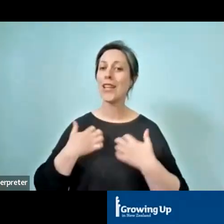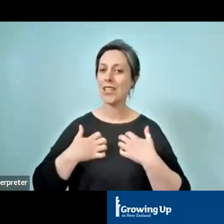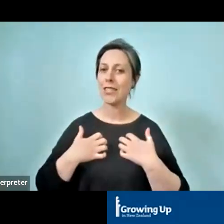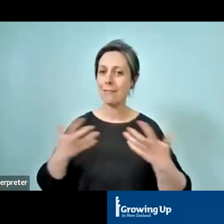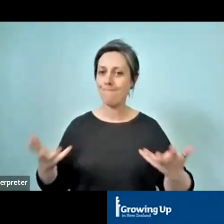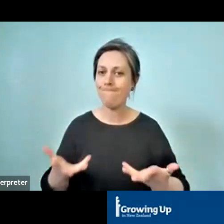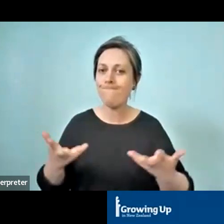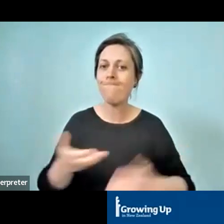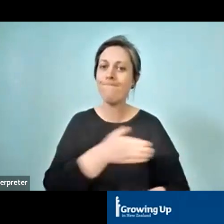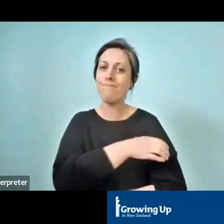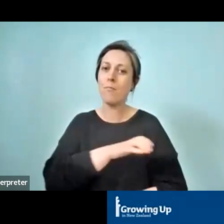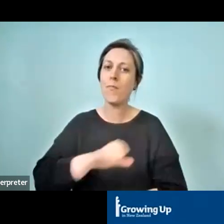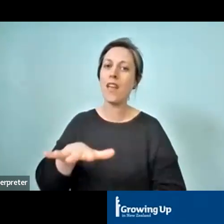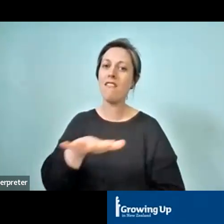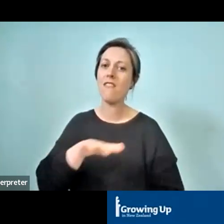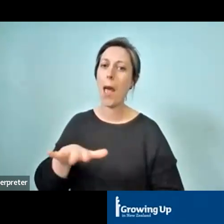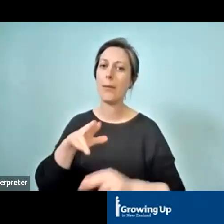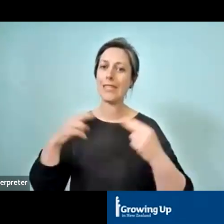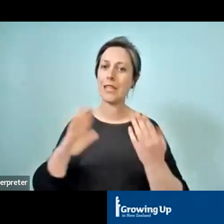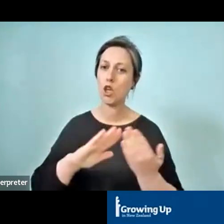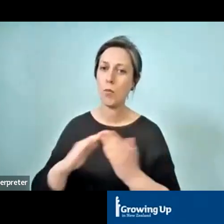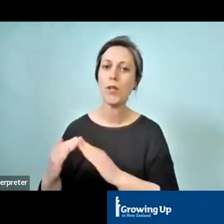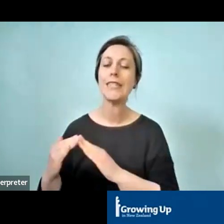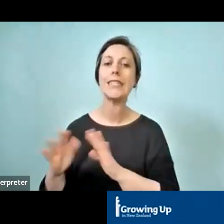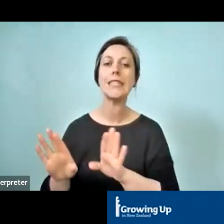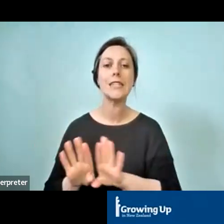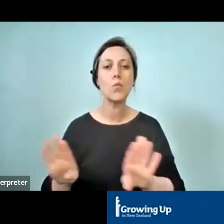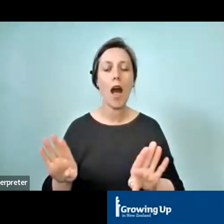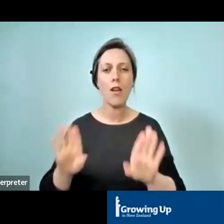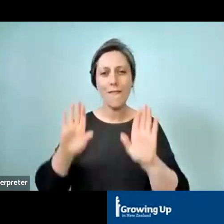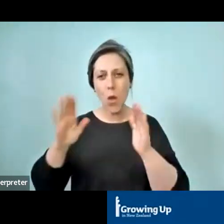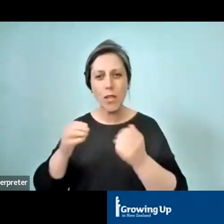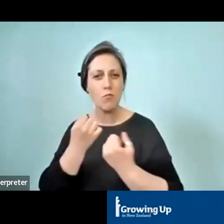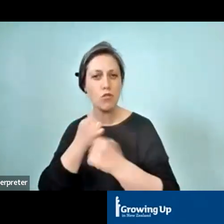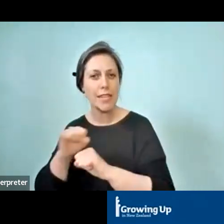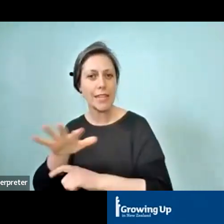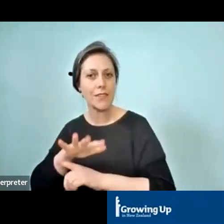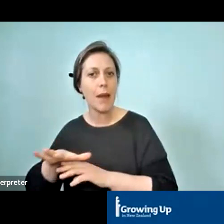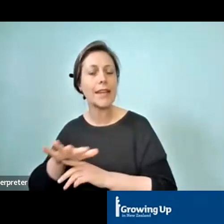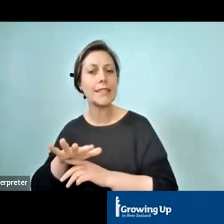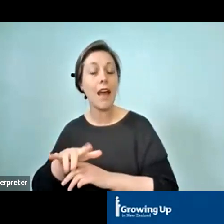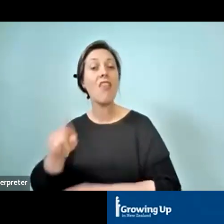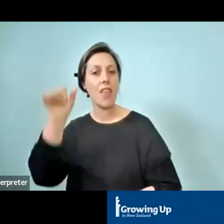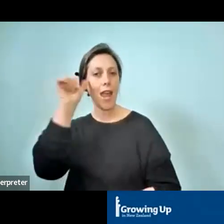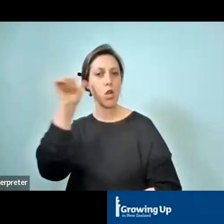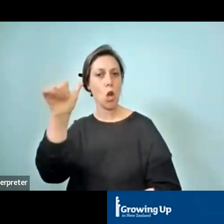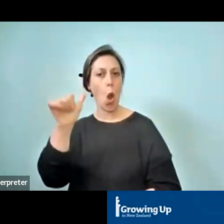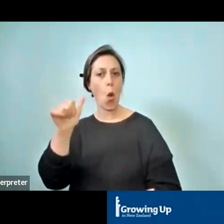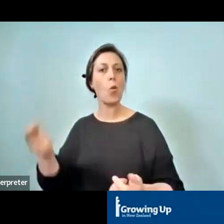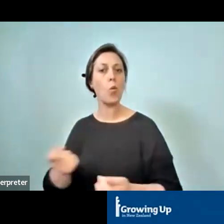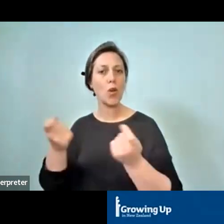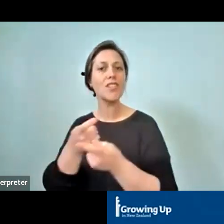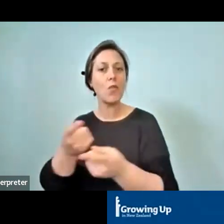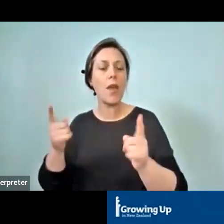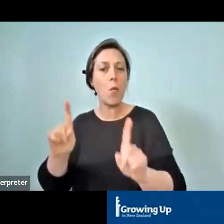and communities to maybe focus in that protective space, that they know what works well for them. So how can we come